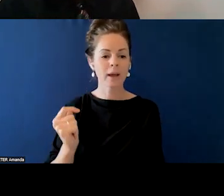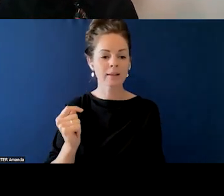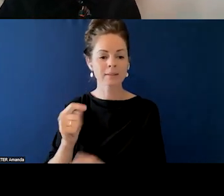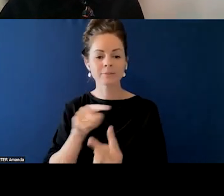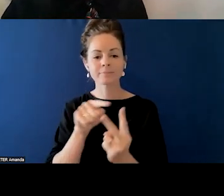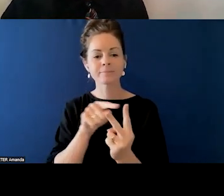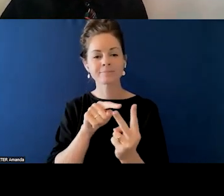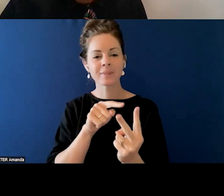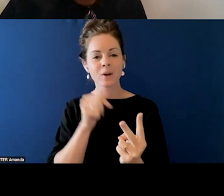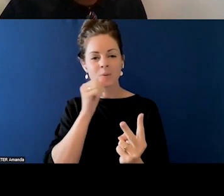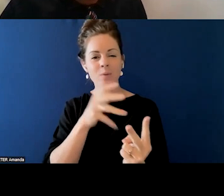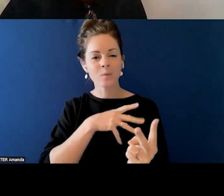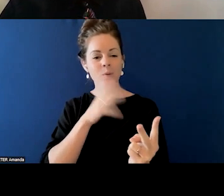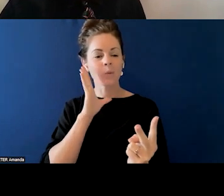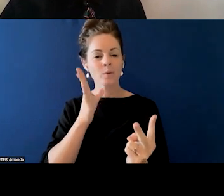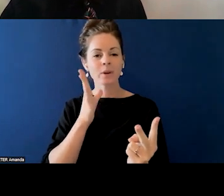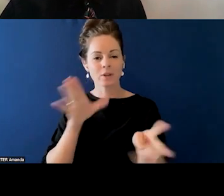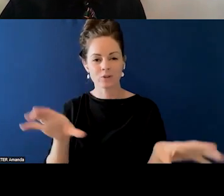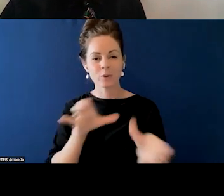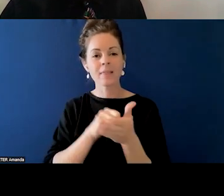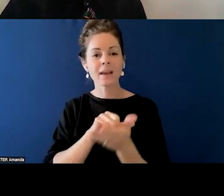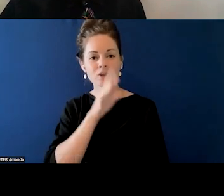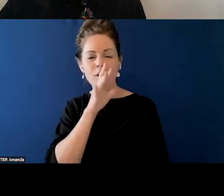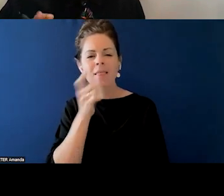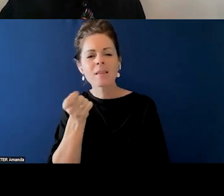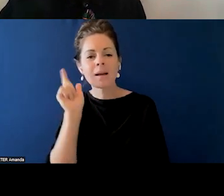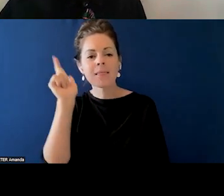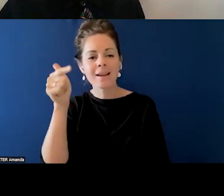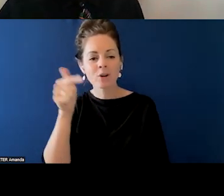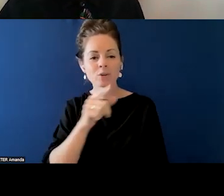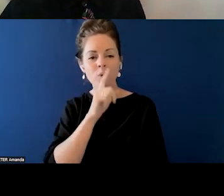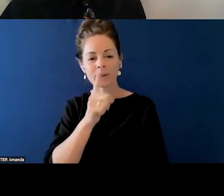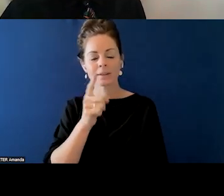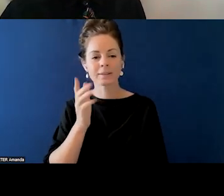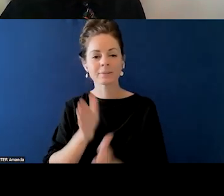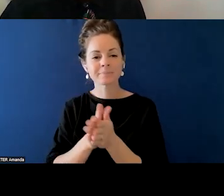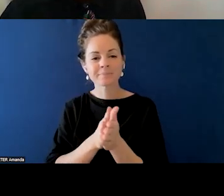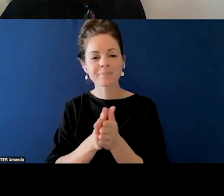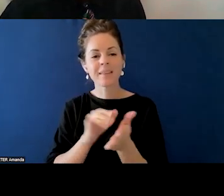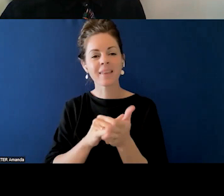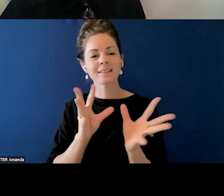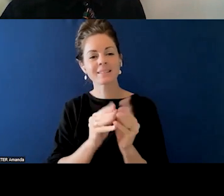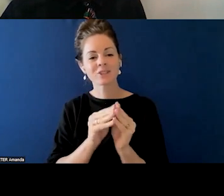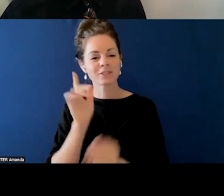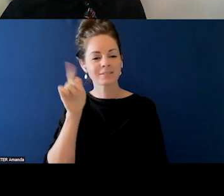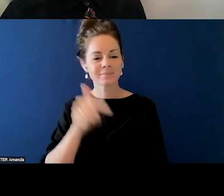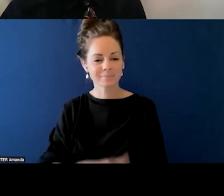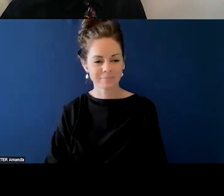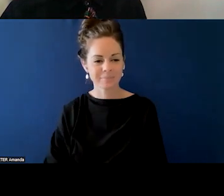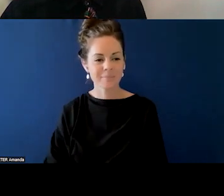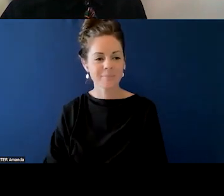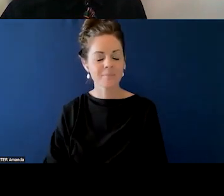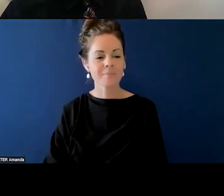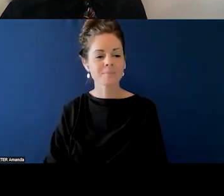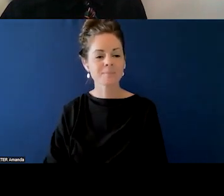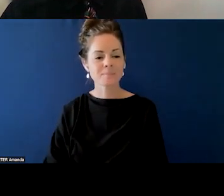Pasternak will be giving that talk a little bit later on. So really looking forward to that session coming up.